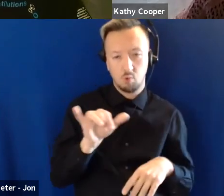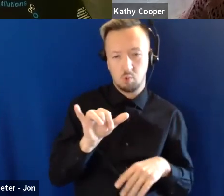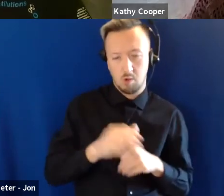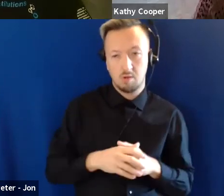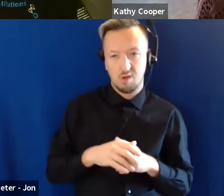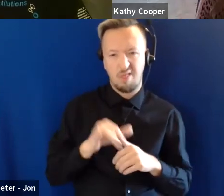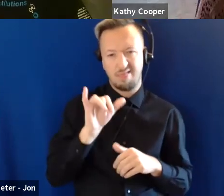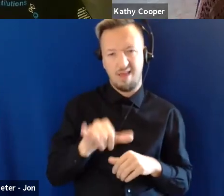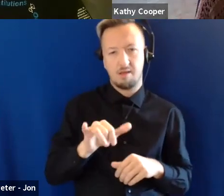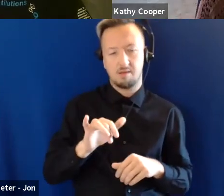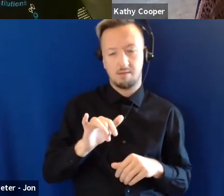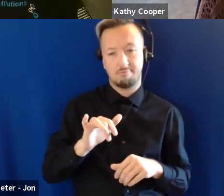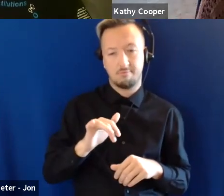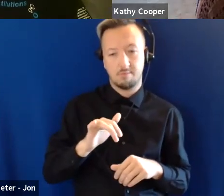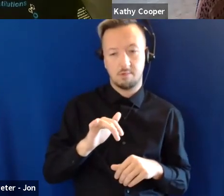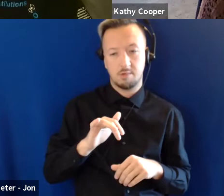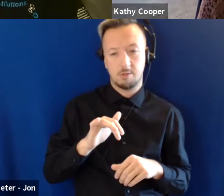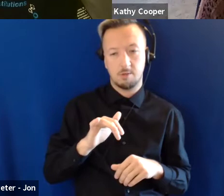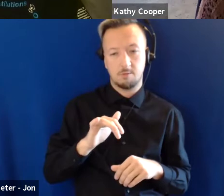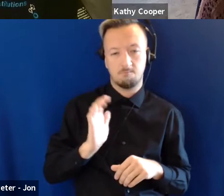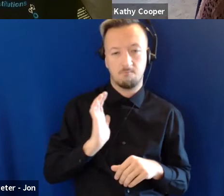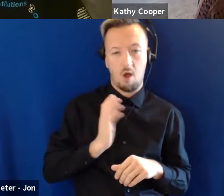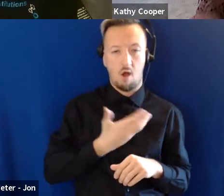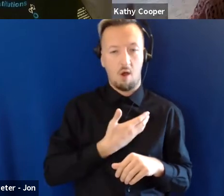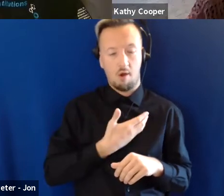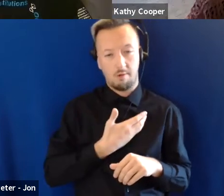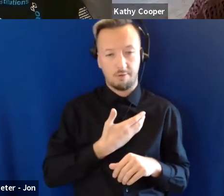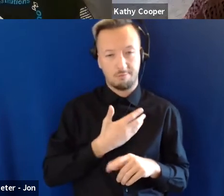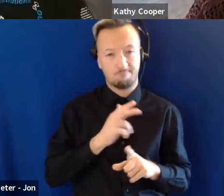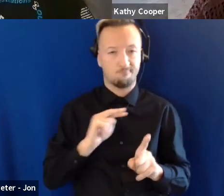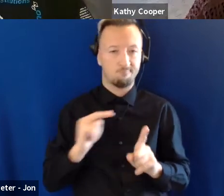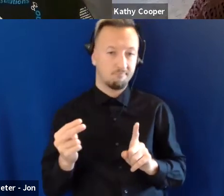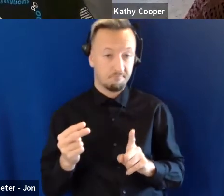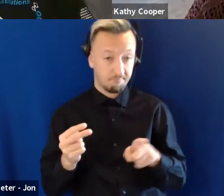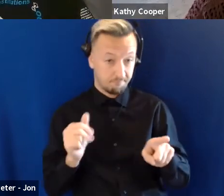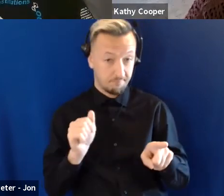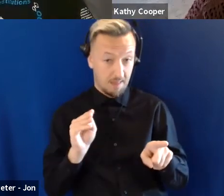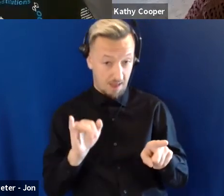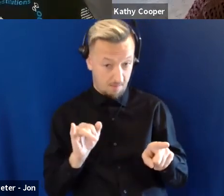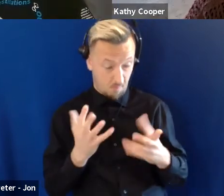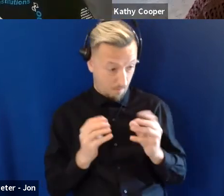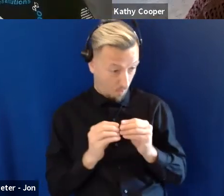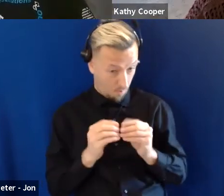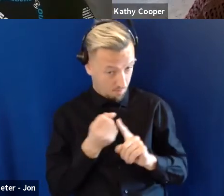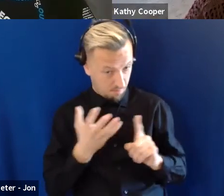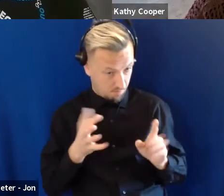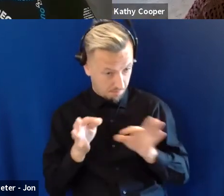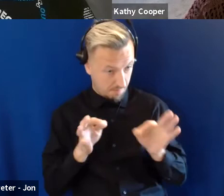on this. I don't know, Amy, anything else about Kansas?